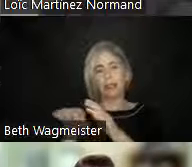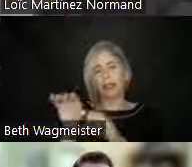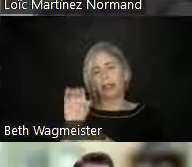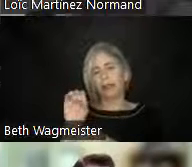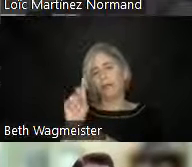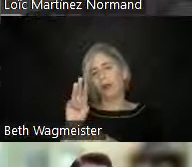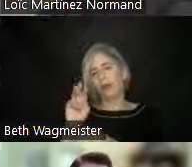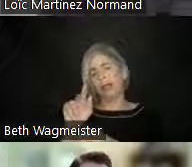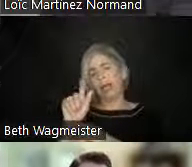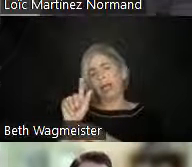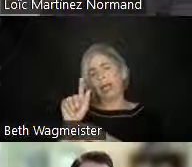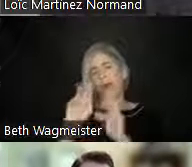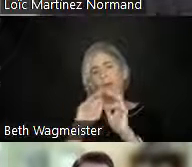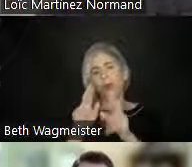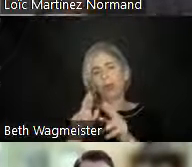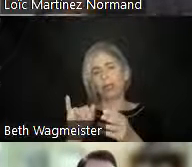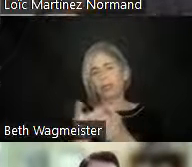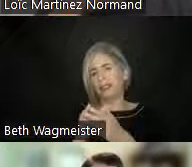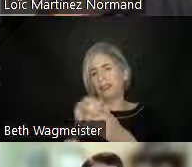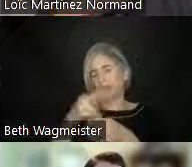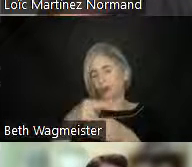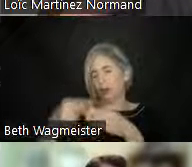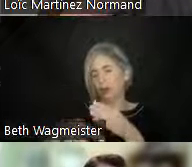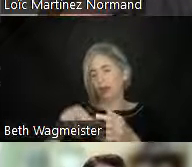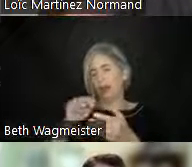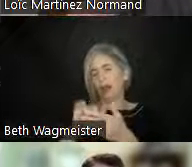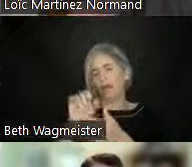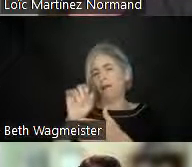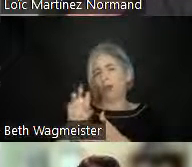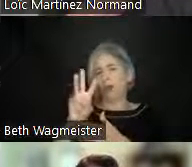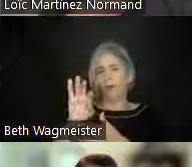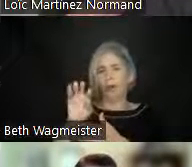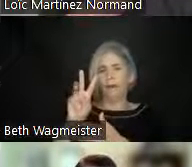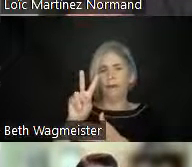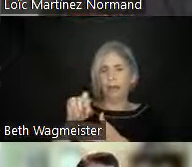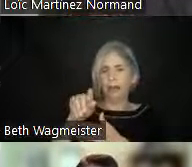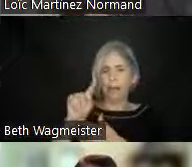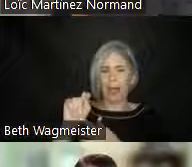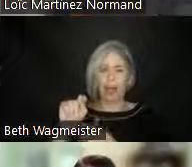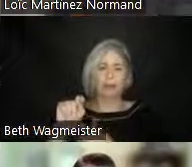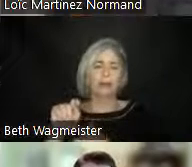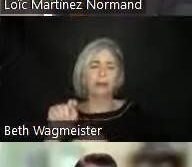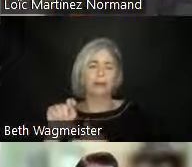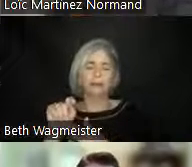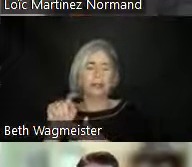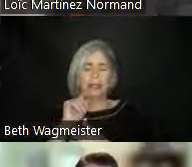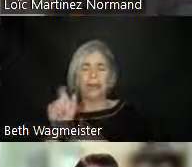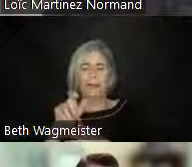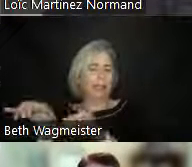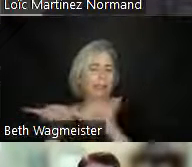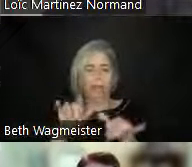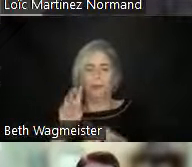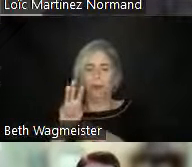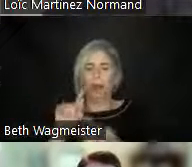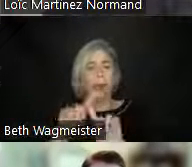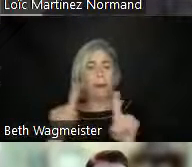is just the output of a VPAT. It doesn't necessarily have to be in the VPAT format. Again, agencies may still